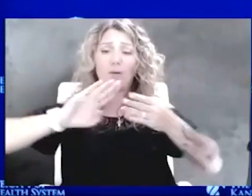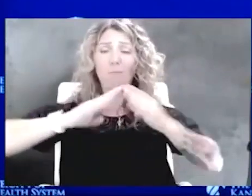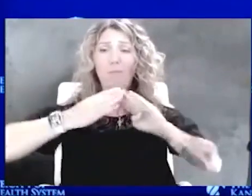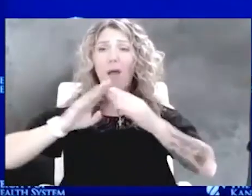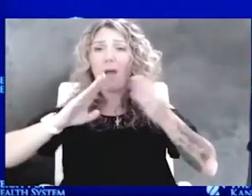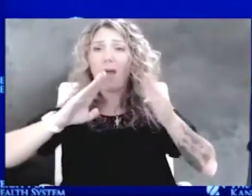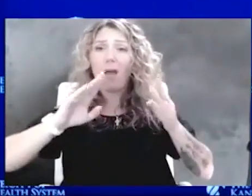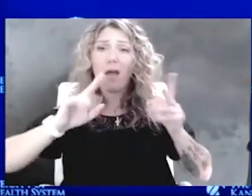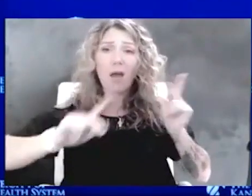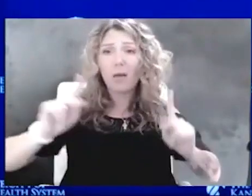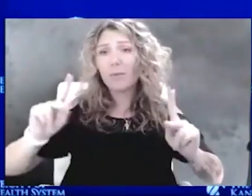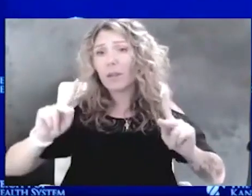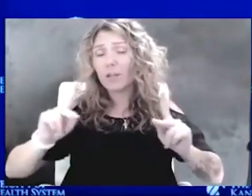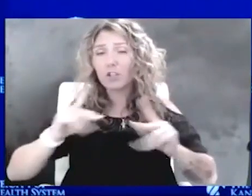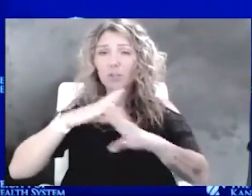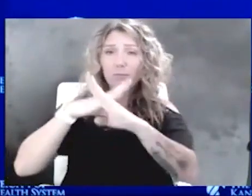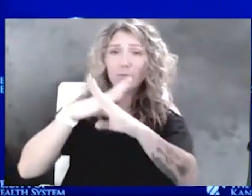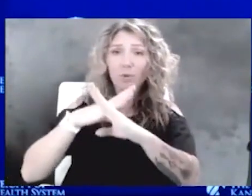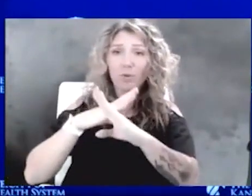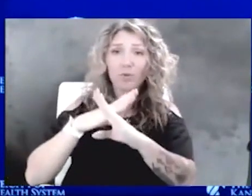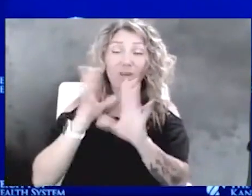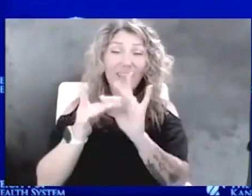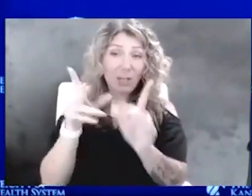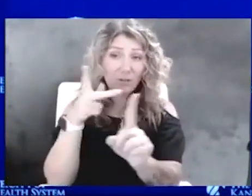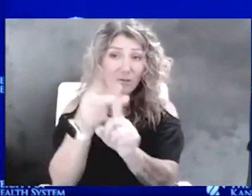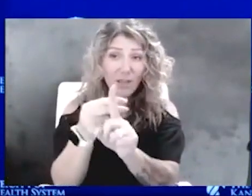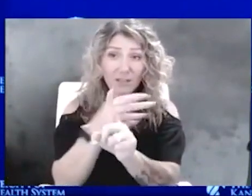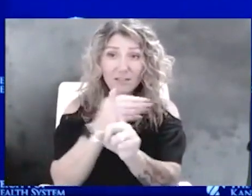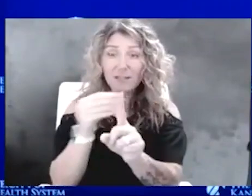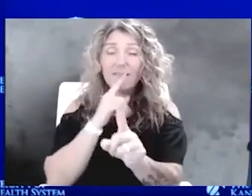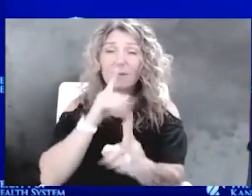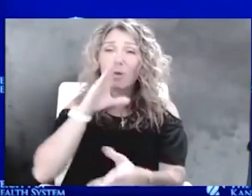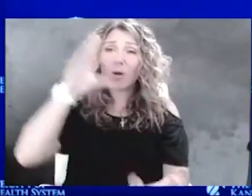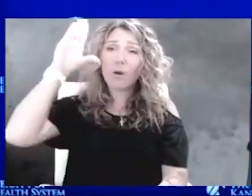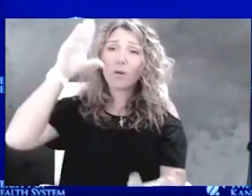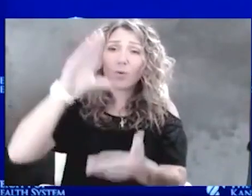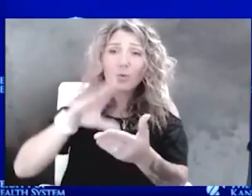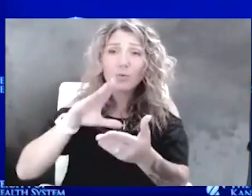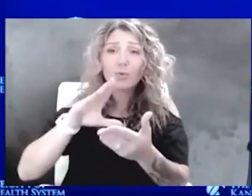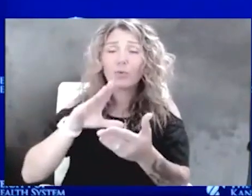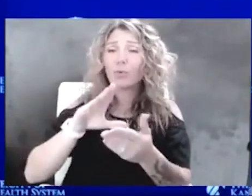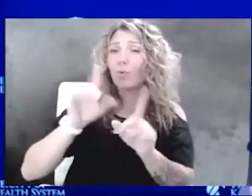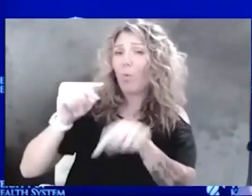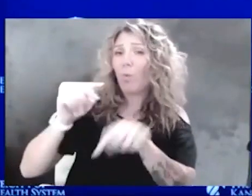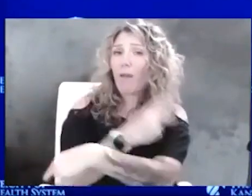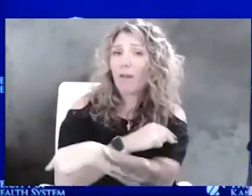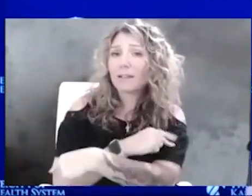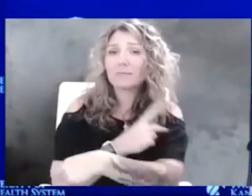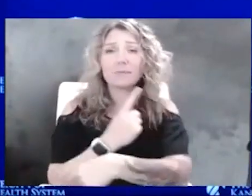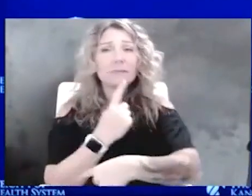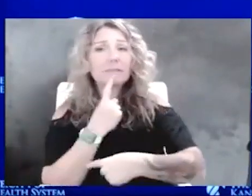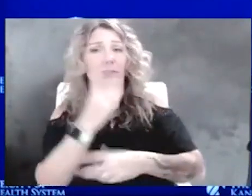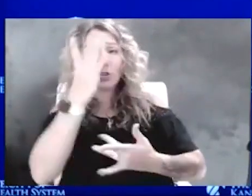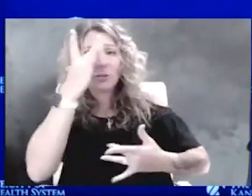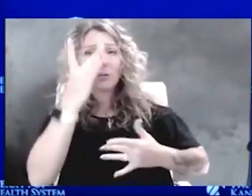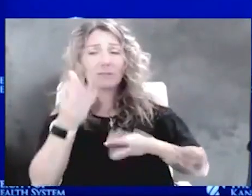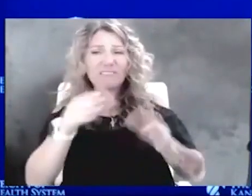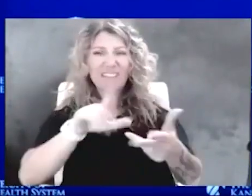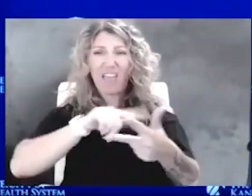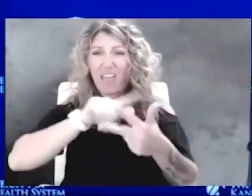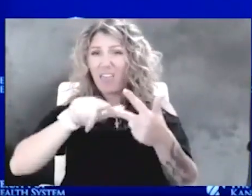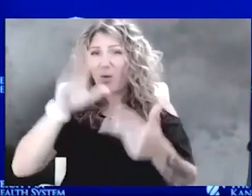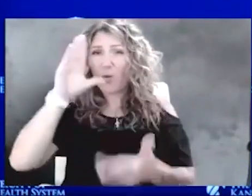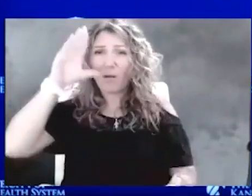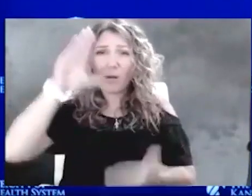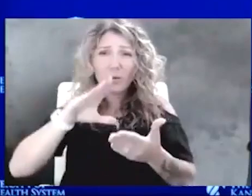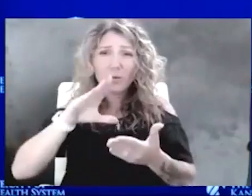this contributes to much less reduced hospitalizations, severe disease, and death, much less